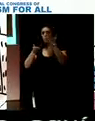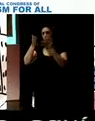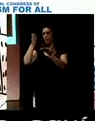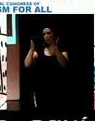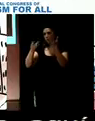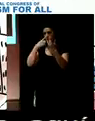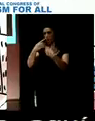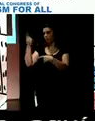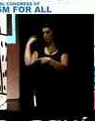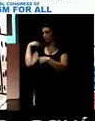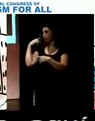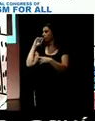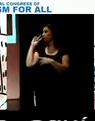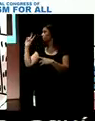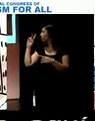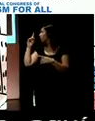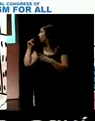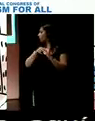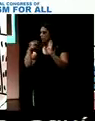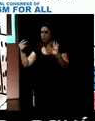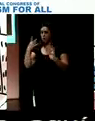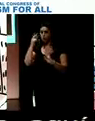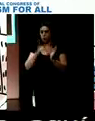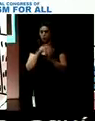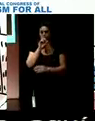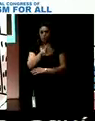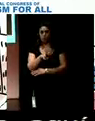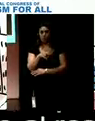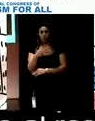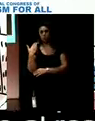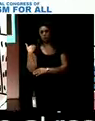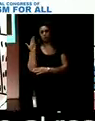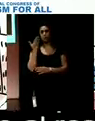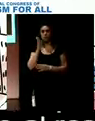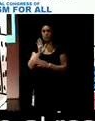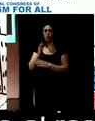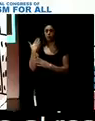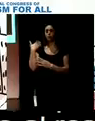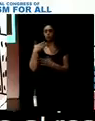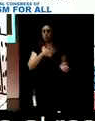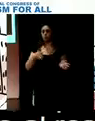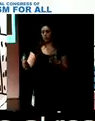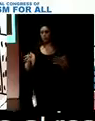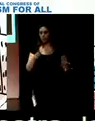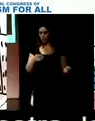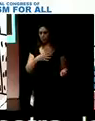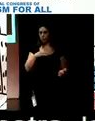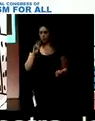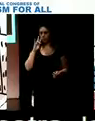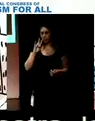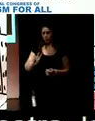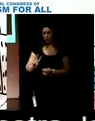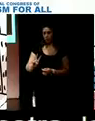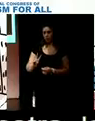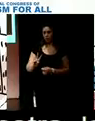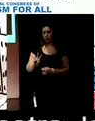in March this year. So what you can see from there, amongst others, is that when people are asked that what would